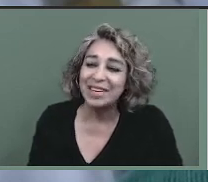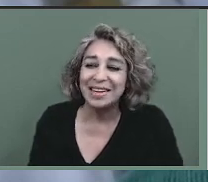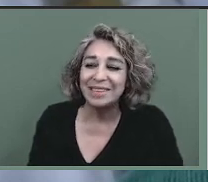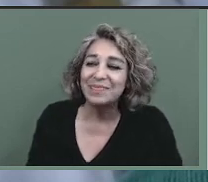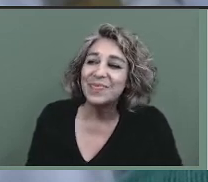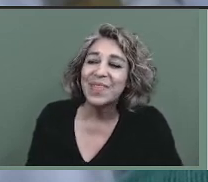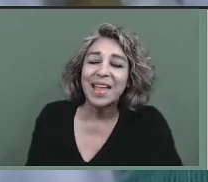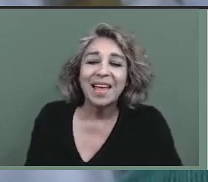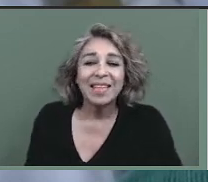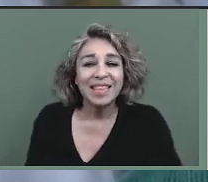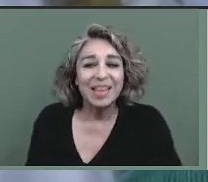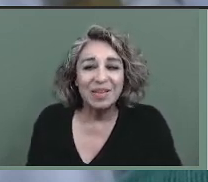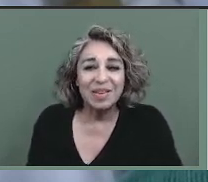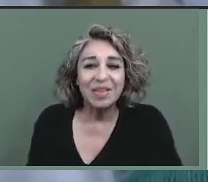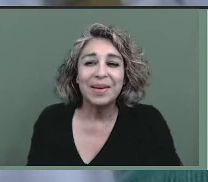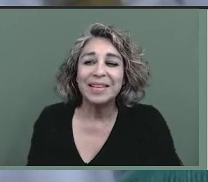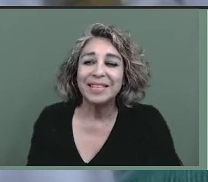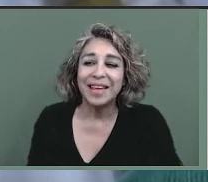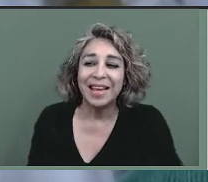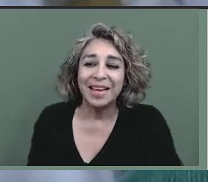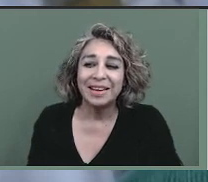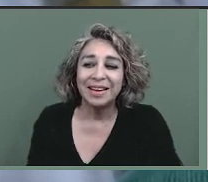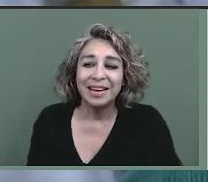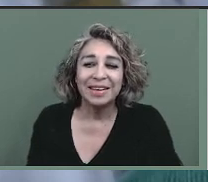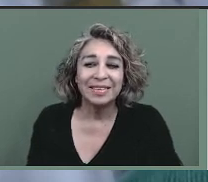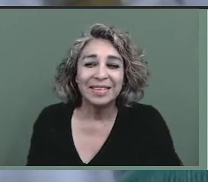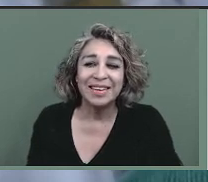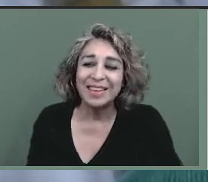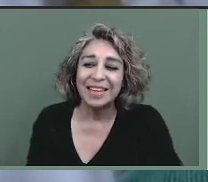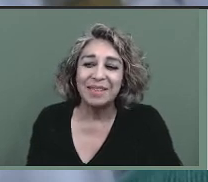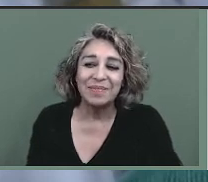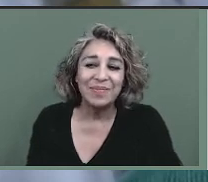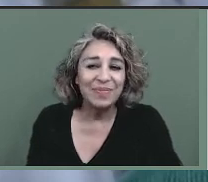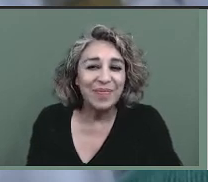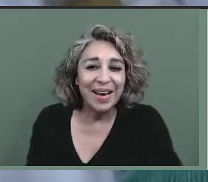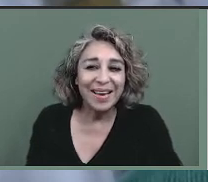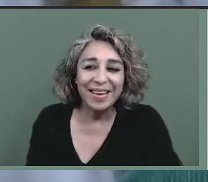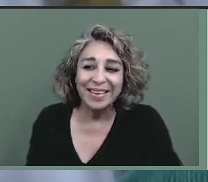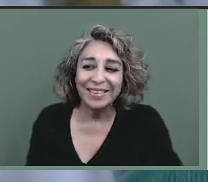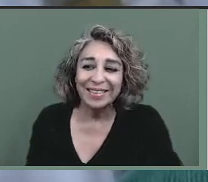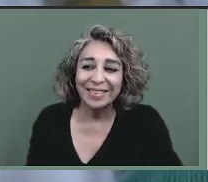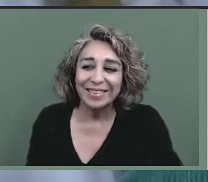every time. Thank you very much, and see you next time. Bye.